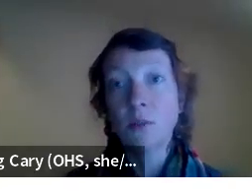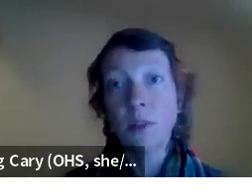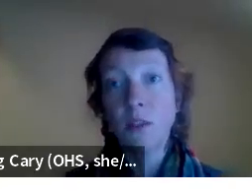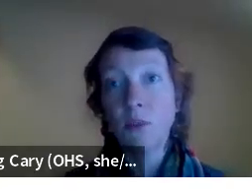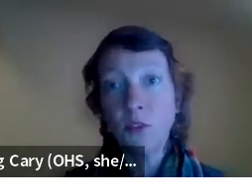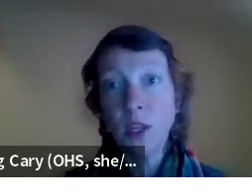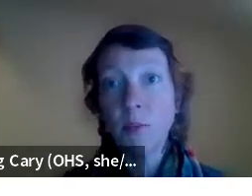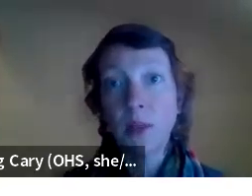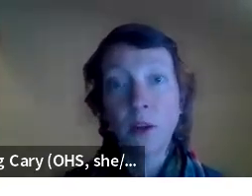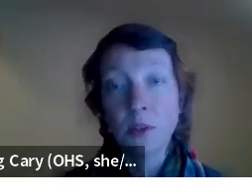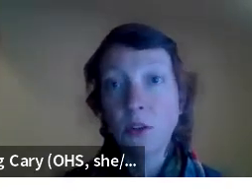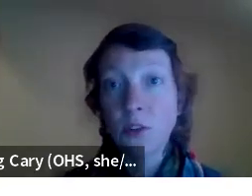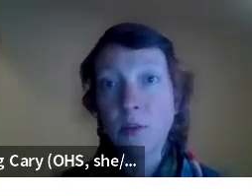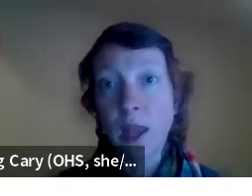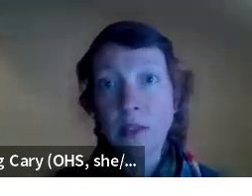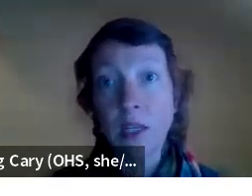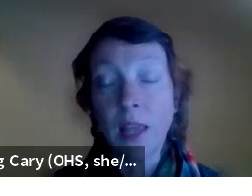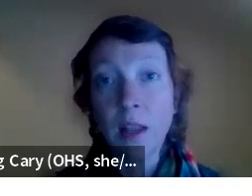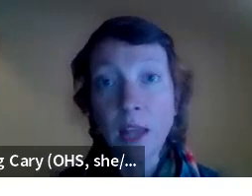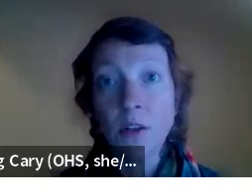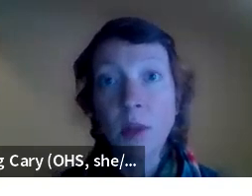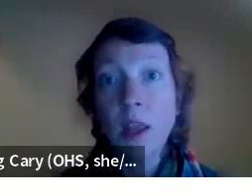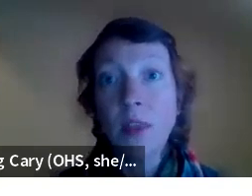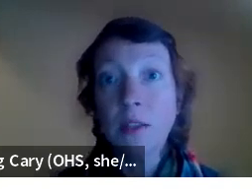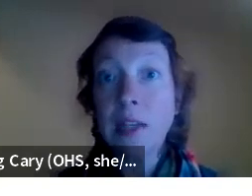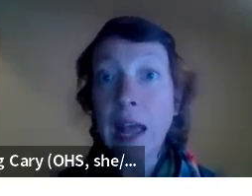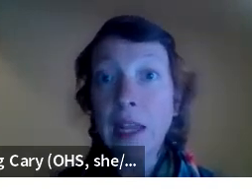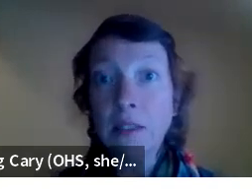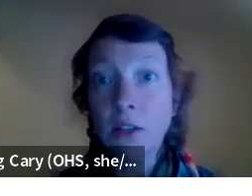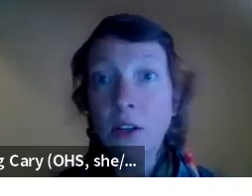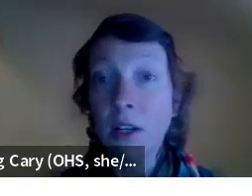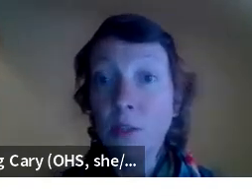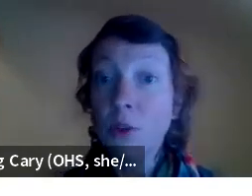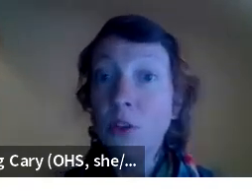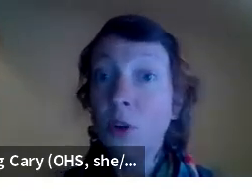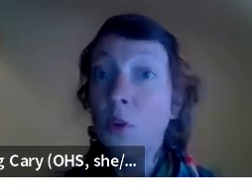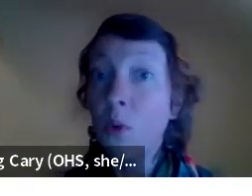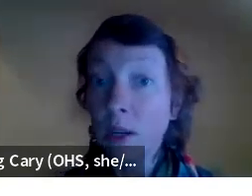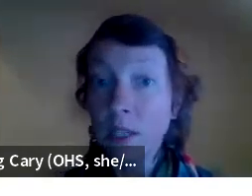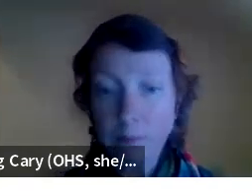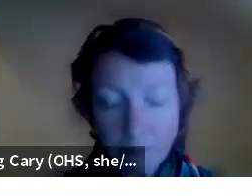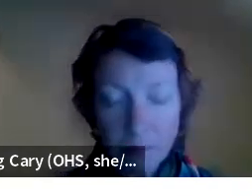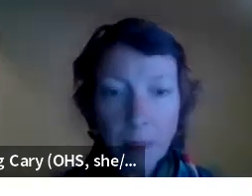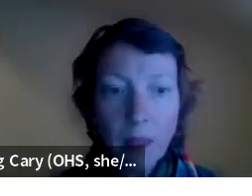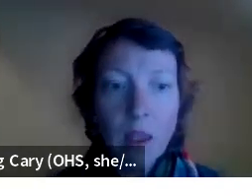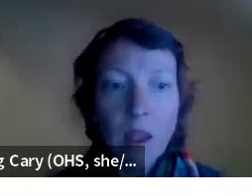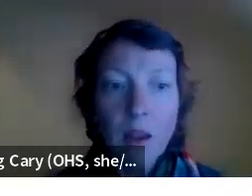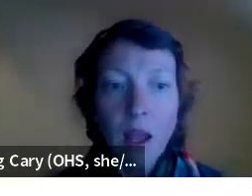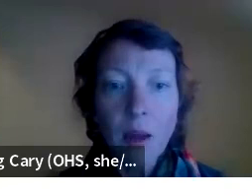who was within 3 feet, but there was universal masking in that classroom, that is not considered an exposure for quarantine.